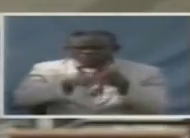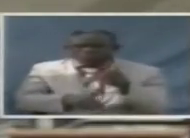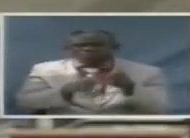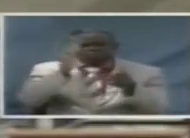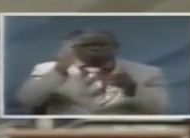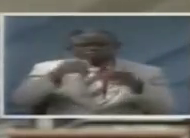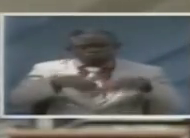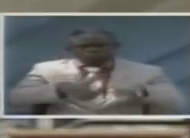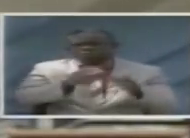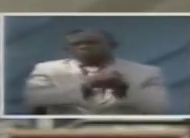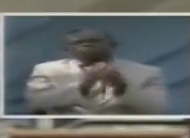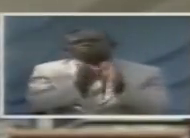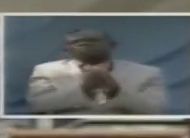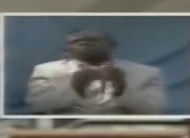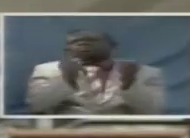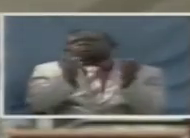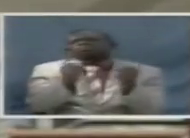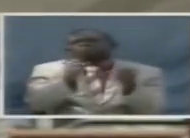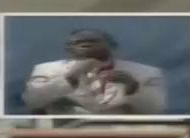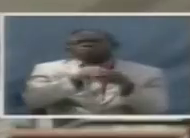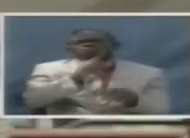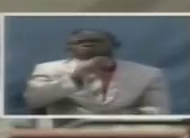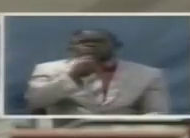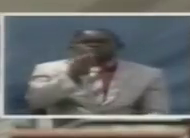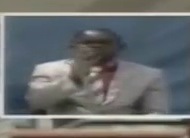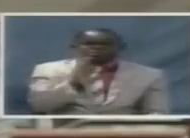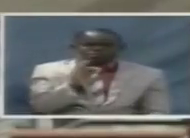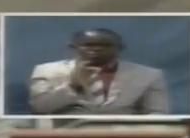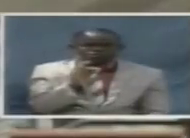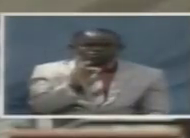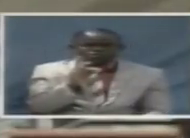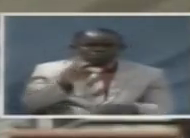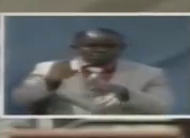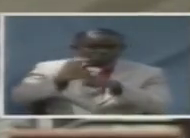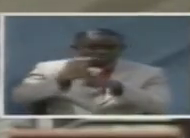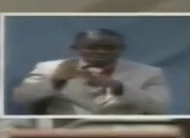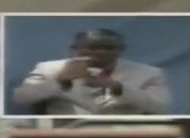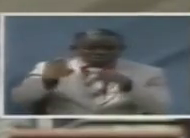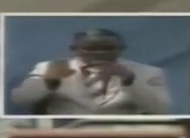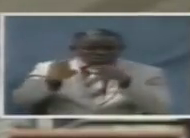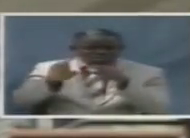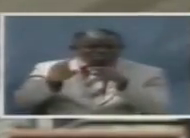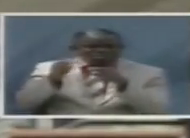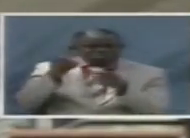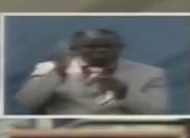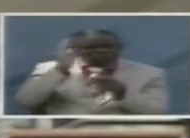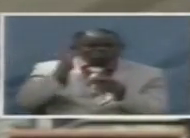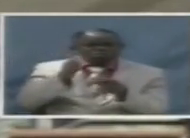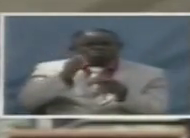2017. Copper prices are projected to average $5,800 per ton